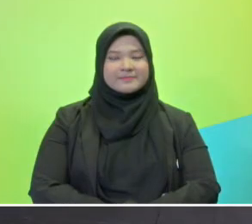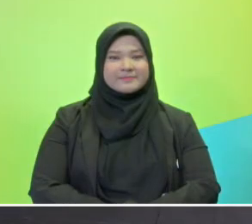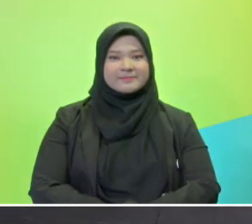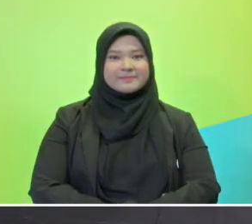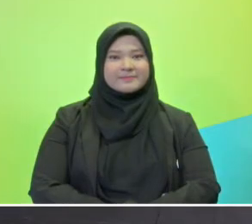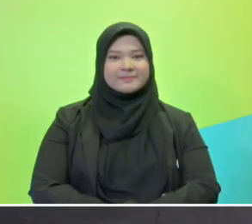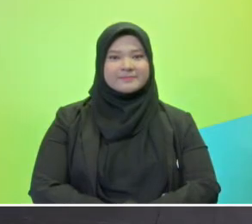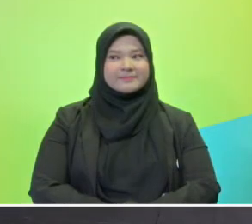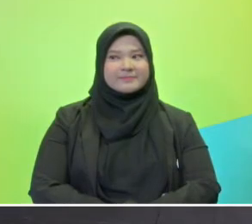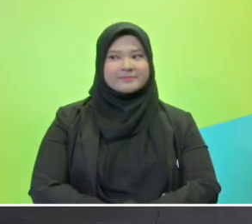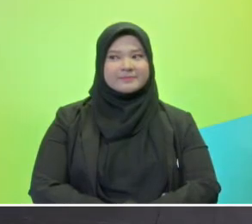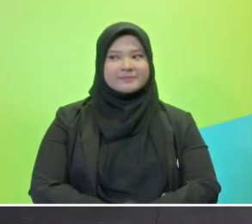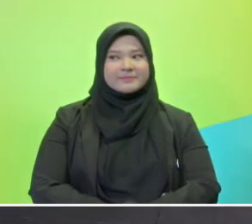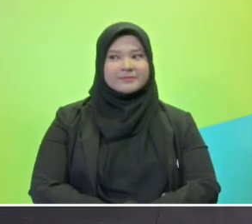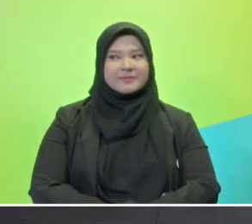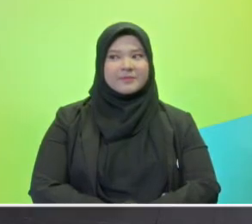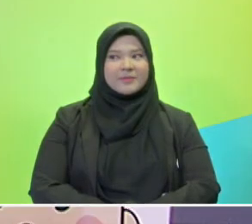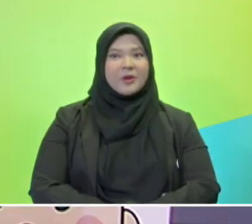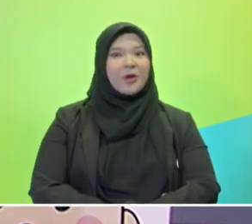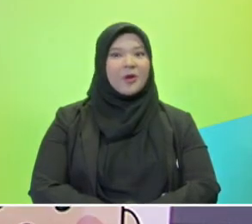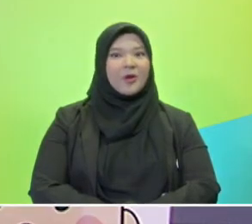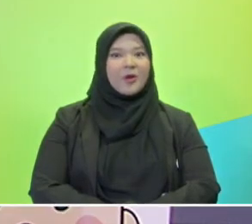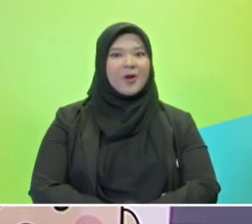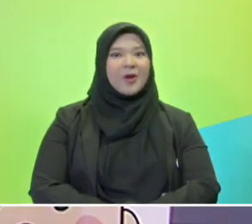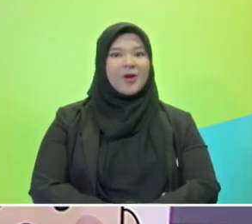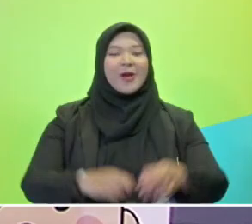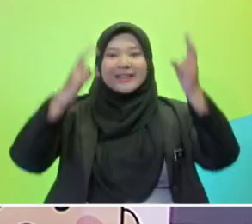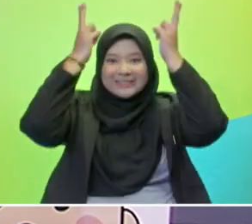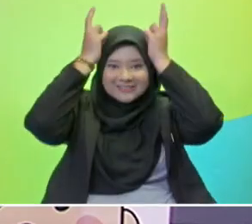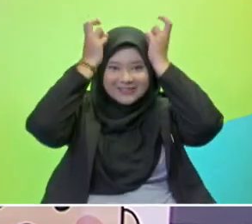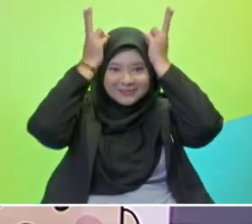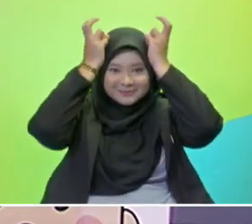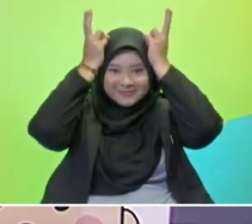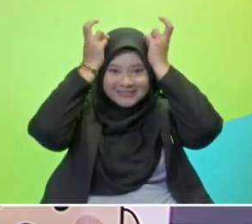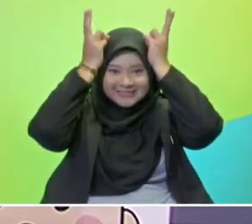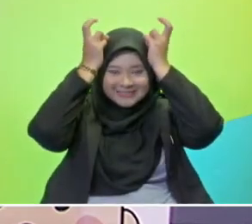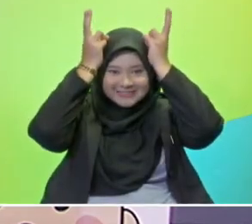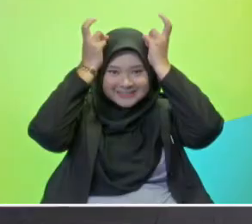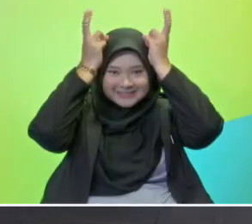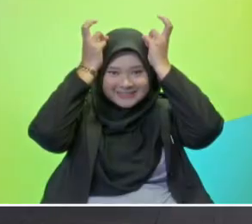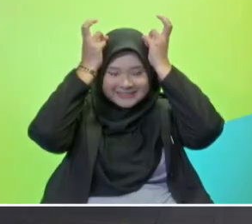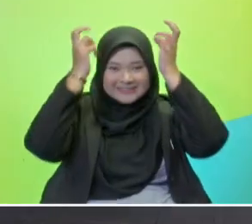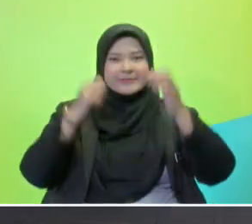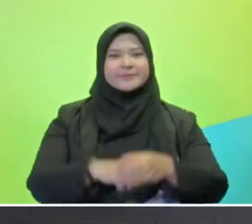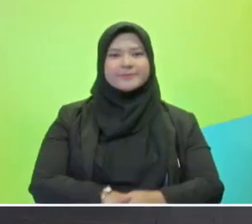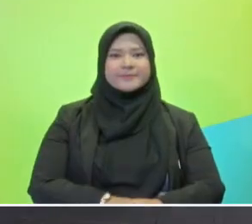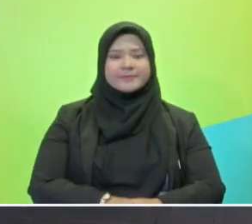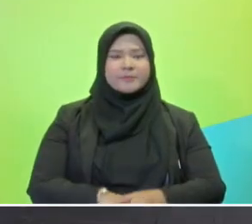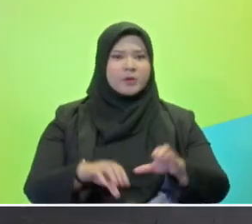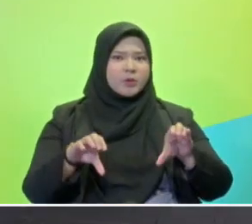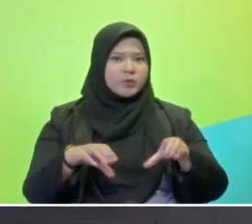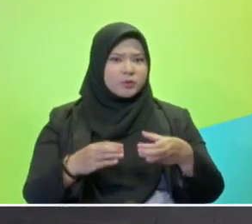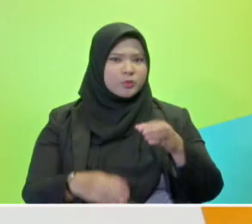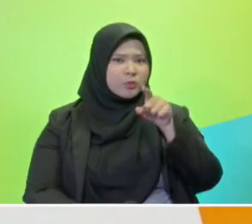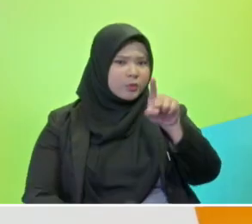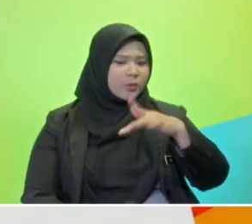here. Huh. It's rabbit. Okay. Okay, Yashwini, do you like it or